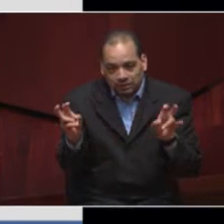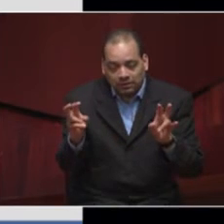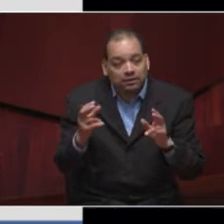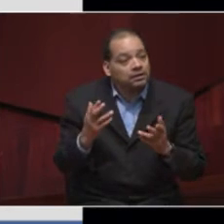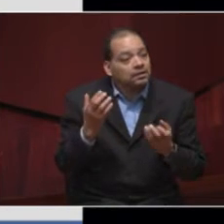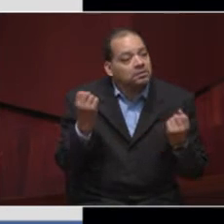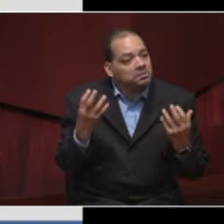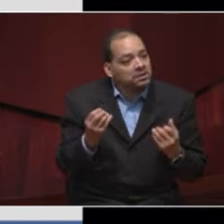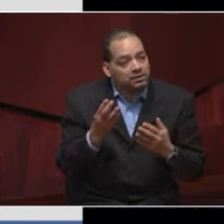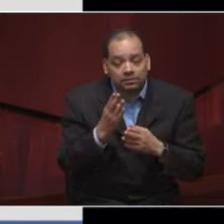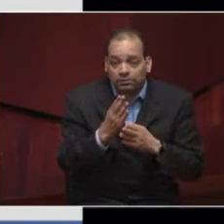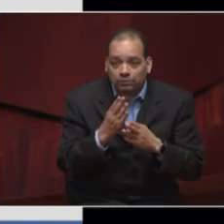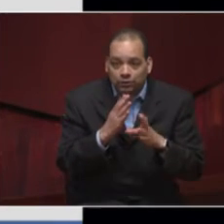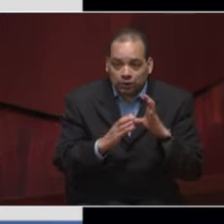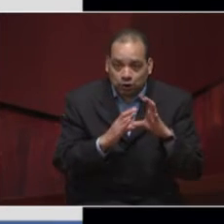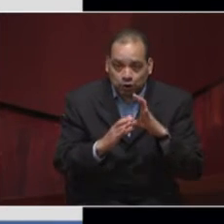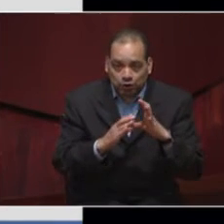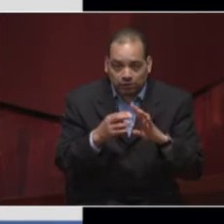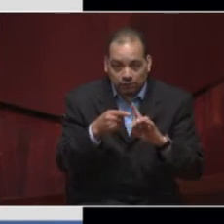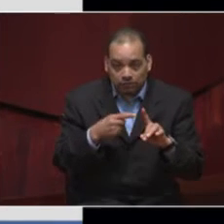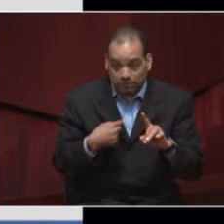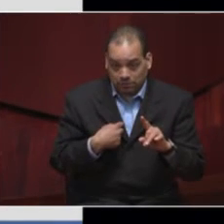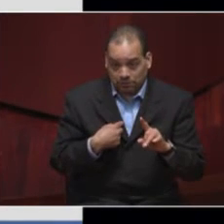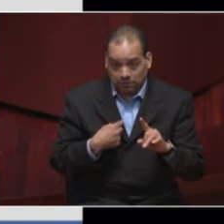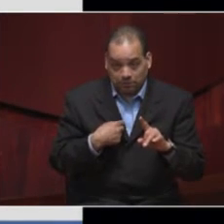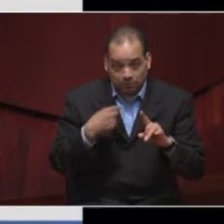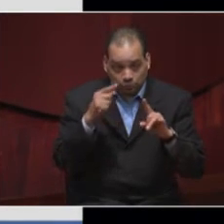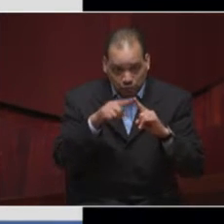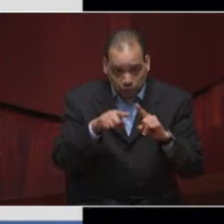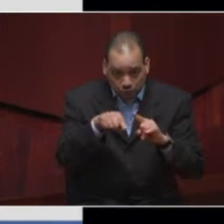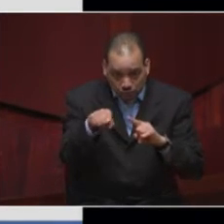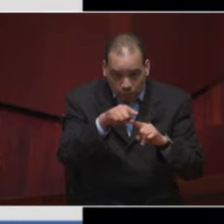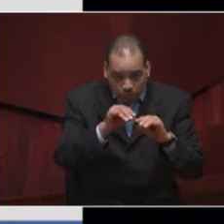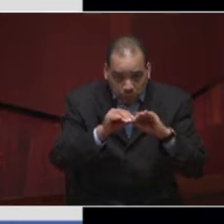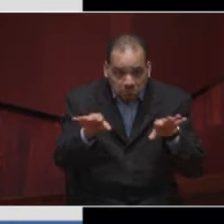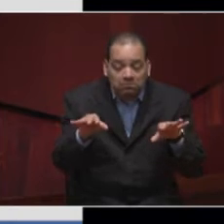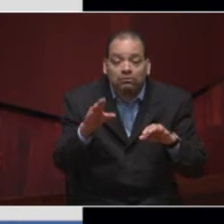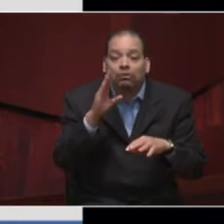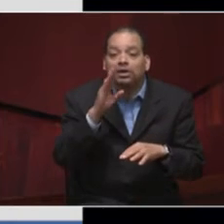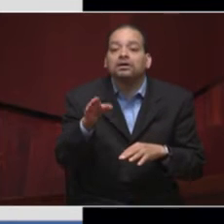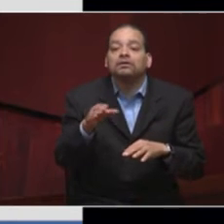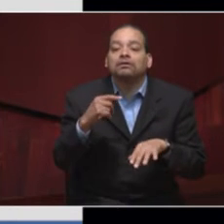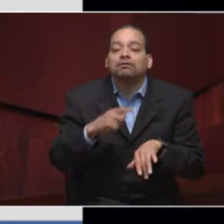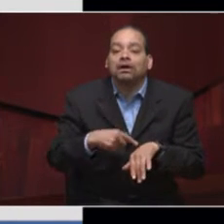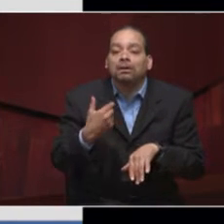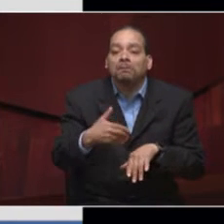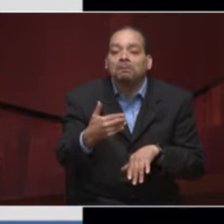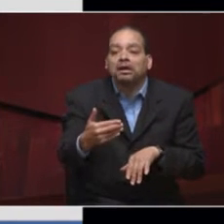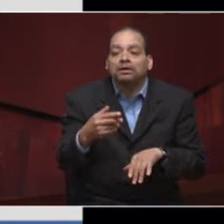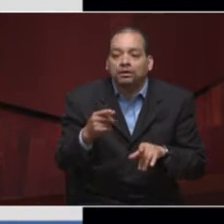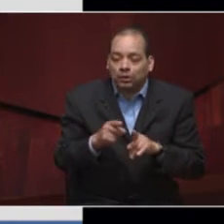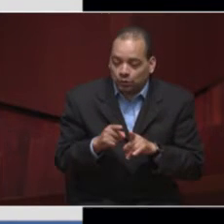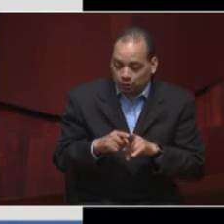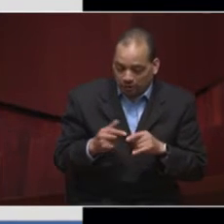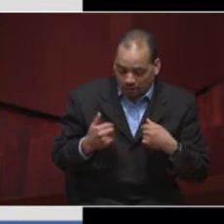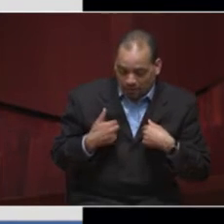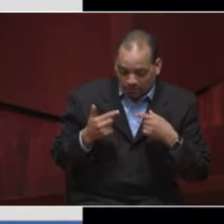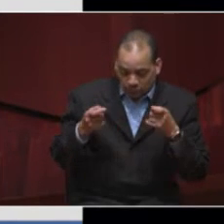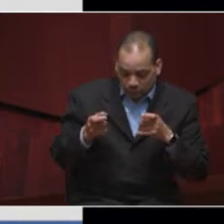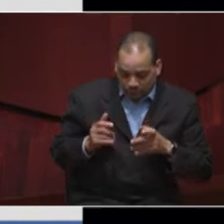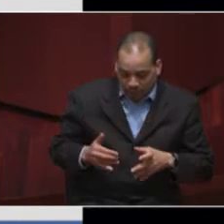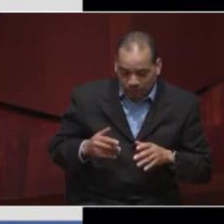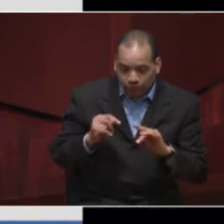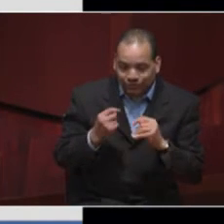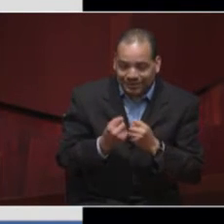time, so keep an eye out for that. And by the way, I am a supervisor of a team that does a lot of work